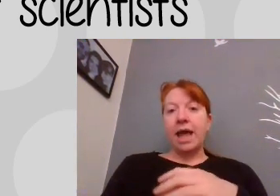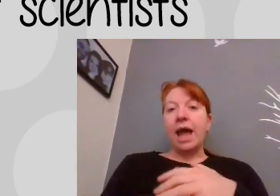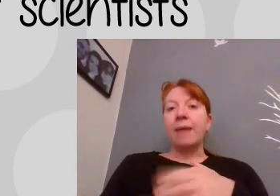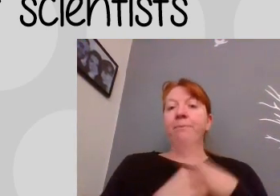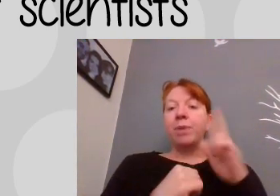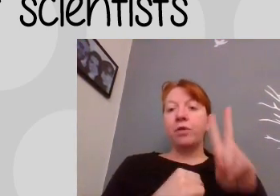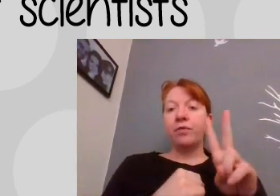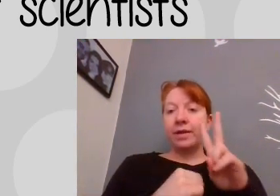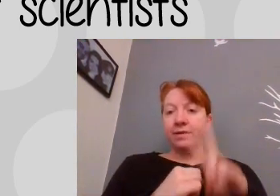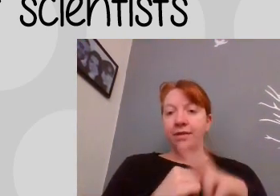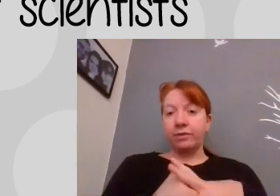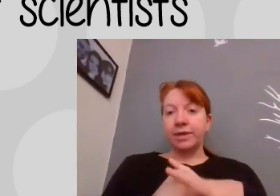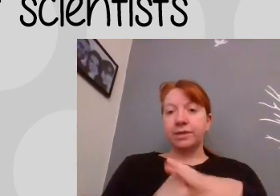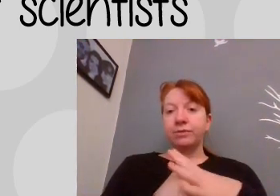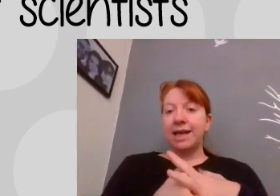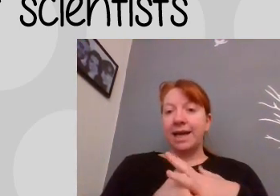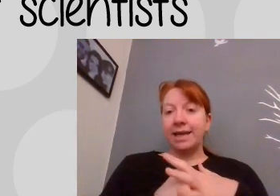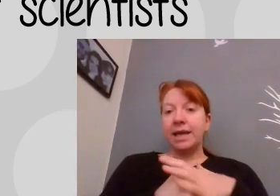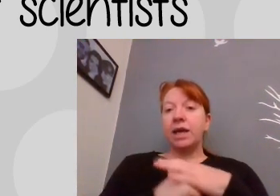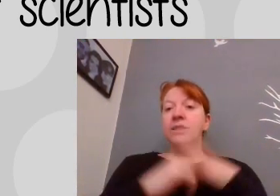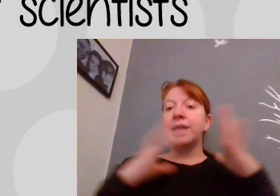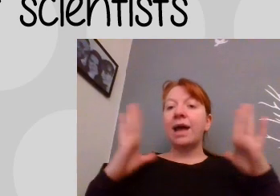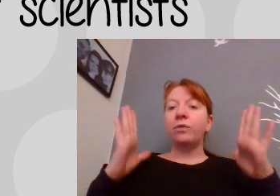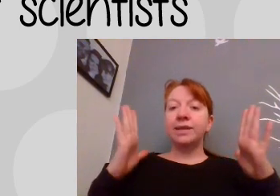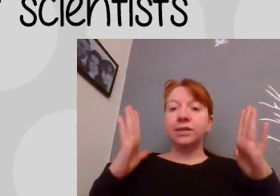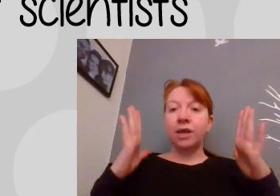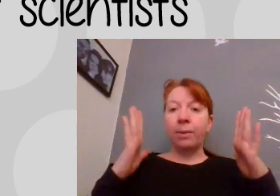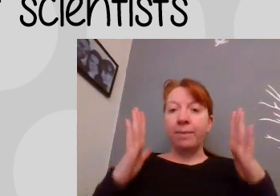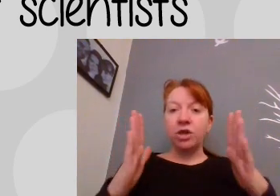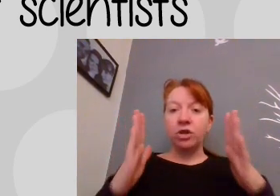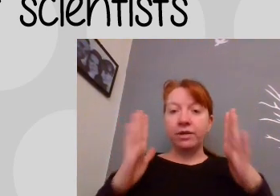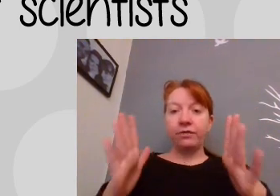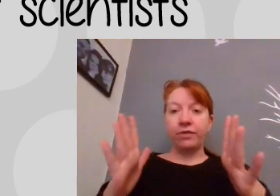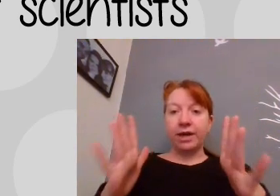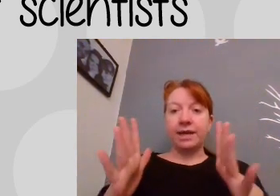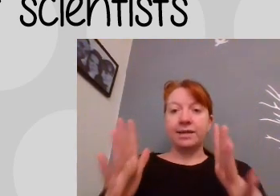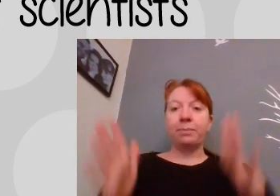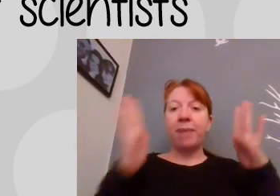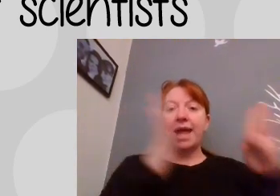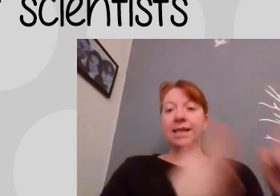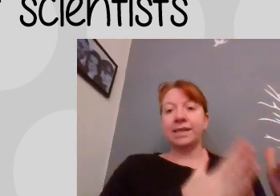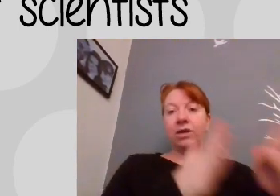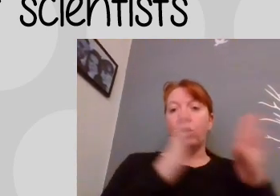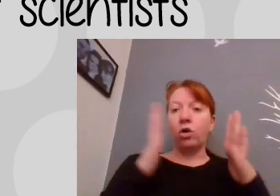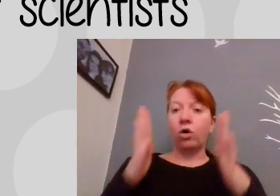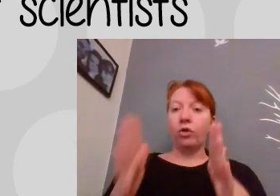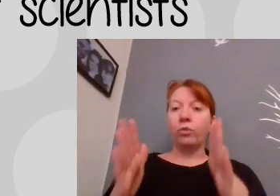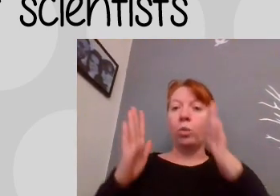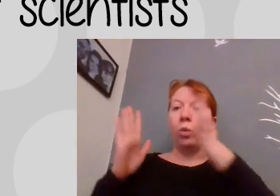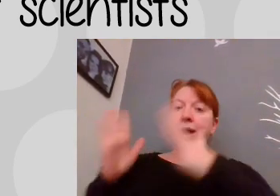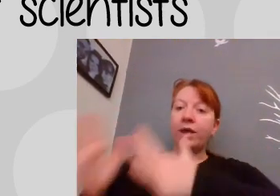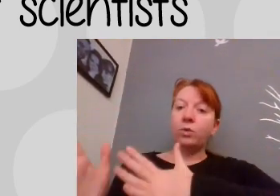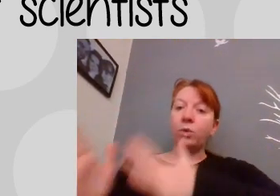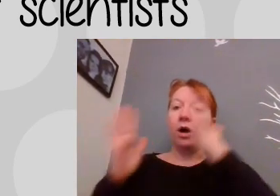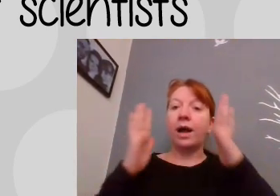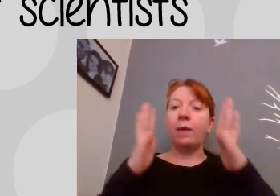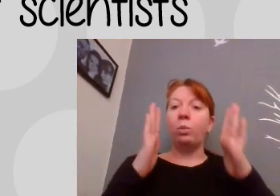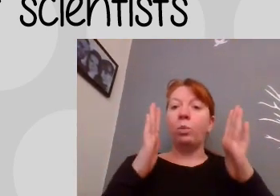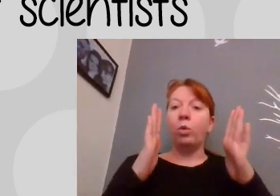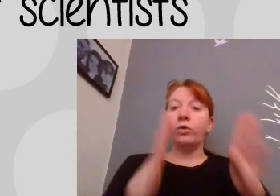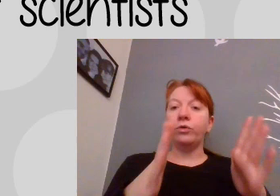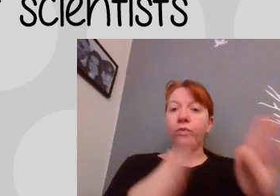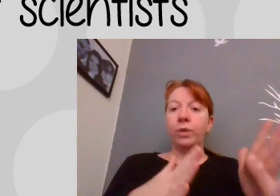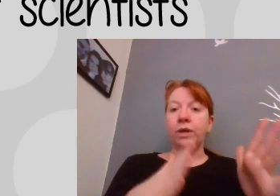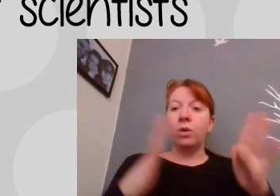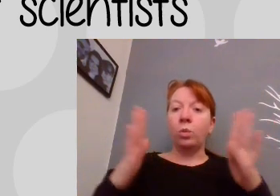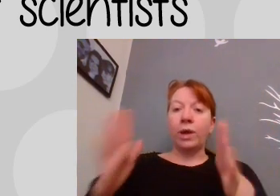relativity. And both of these theories relate to how things are measured differently depending on where you are